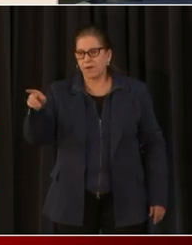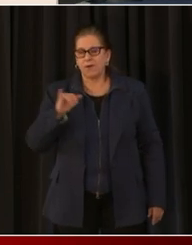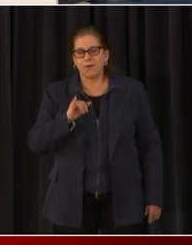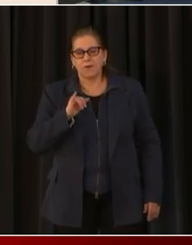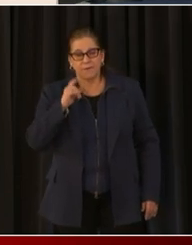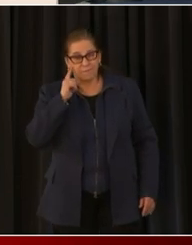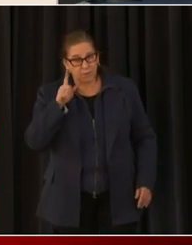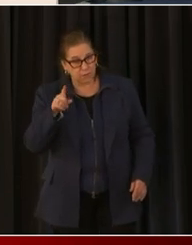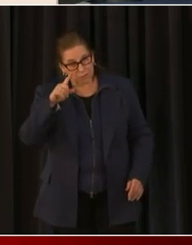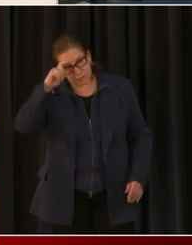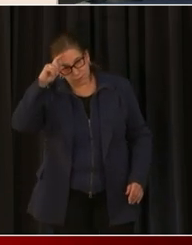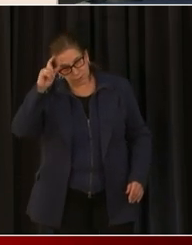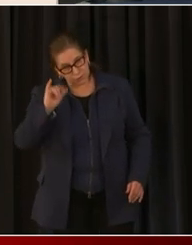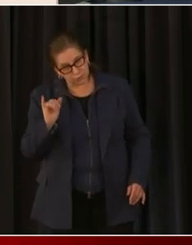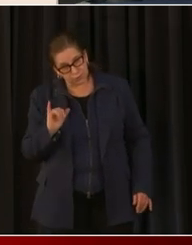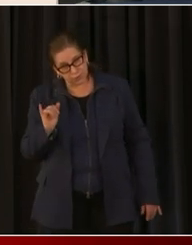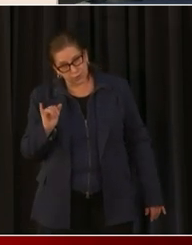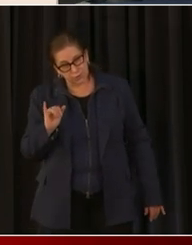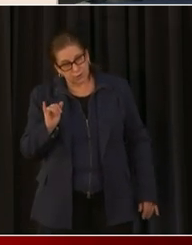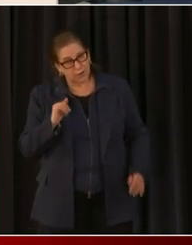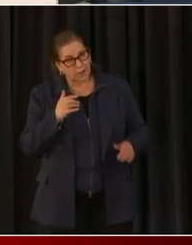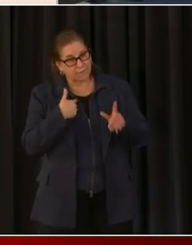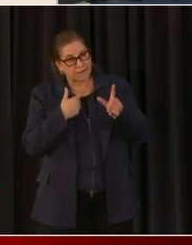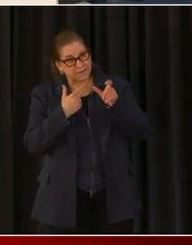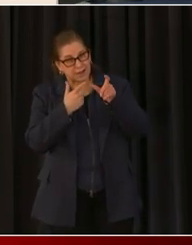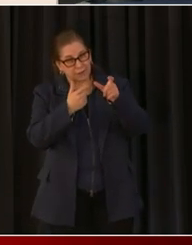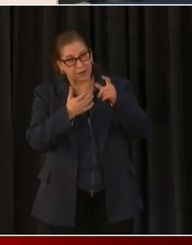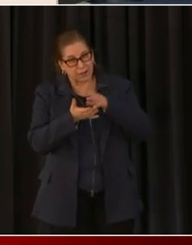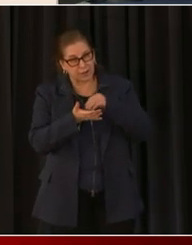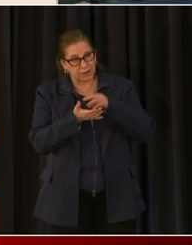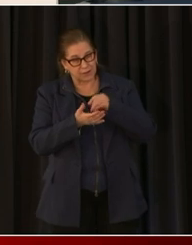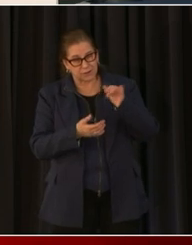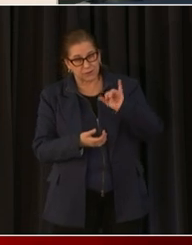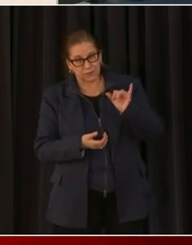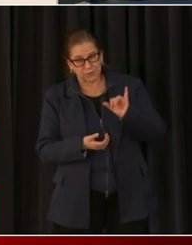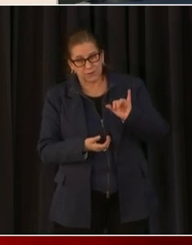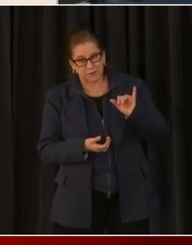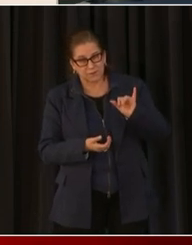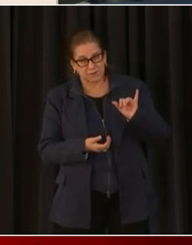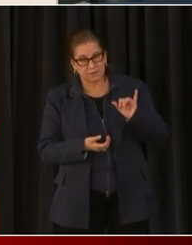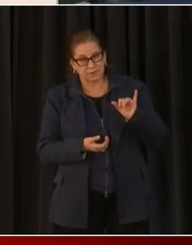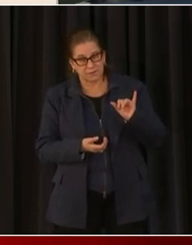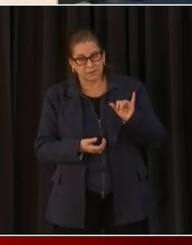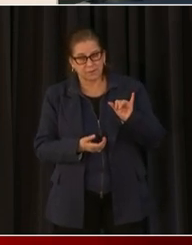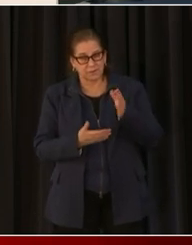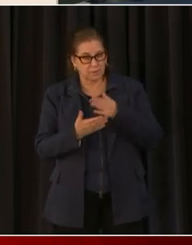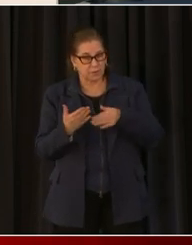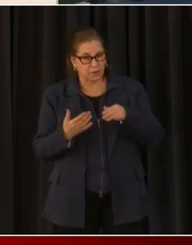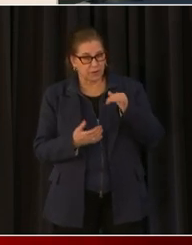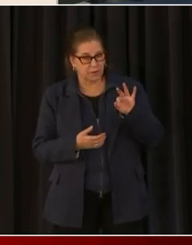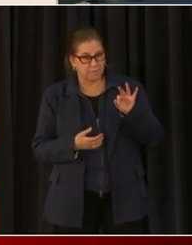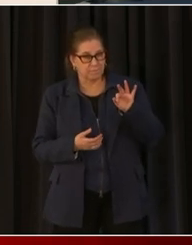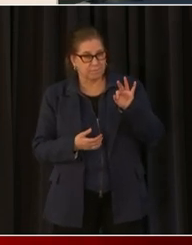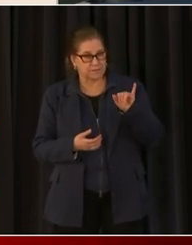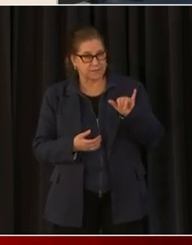so for summer learning, any accelerated summer, is that part of fiscal year 2021 or 22